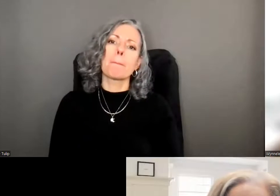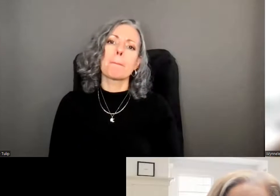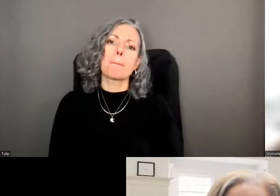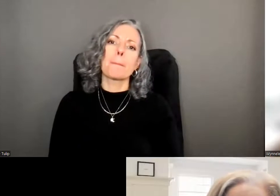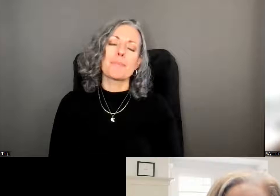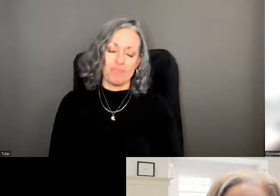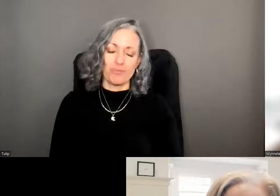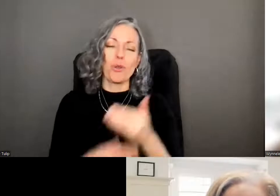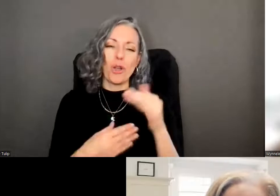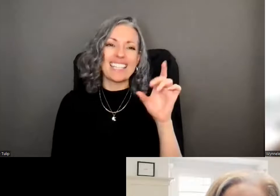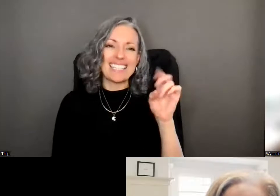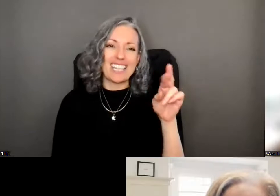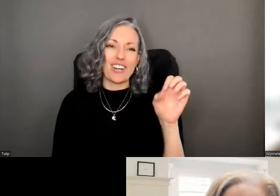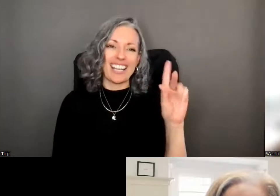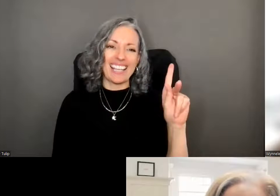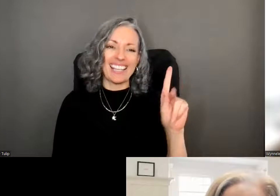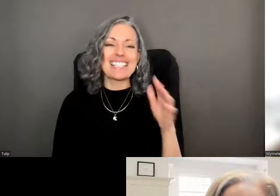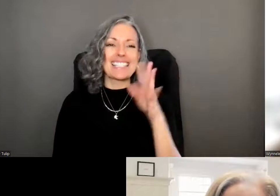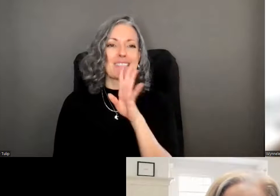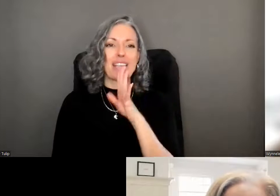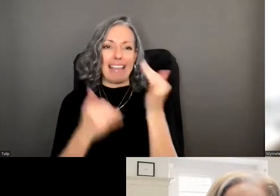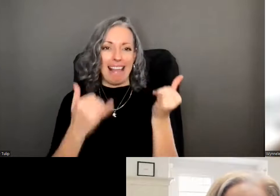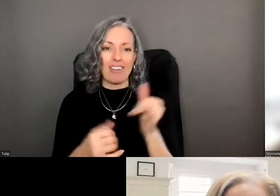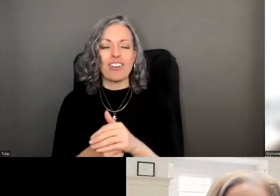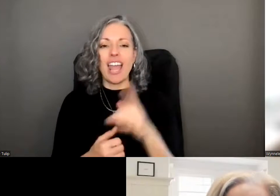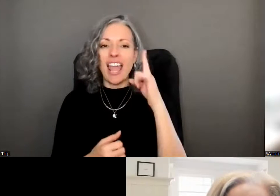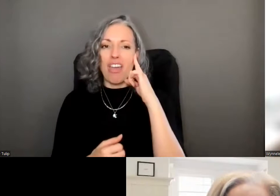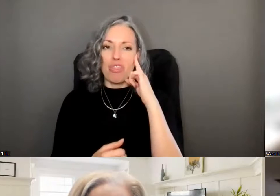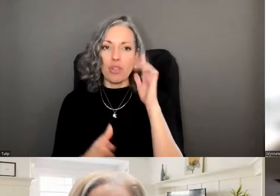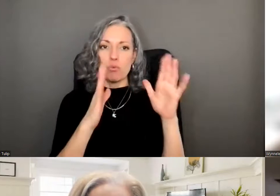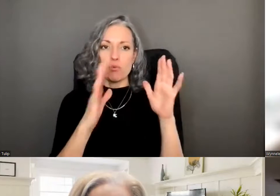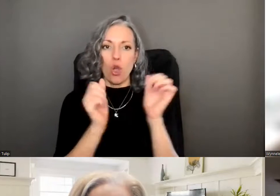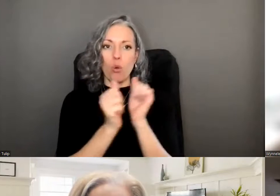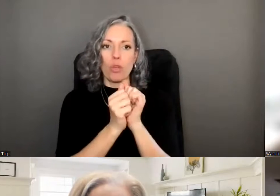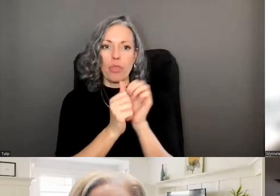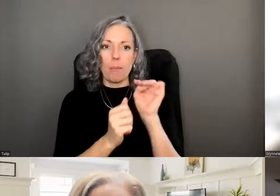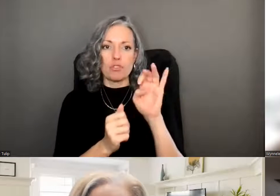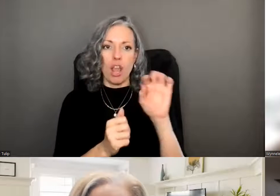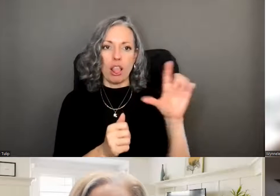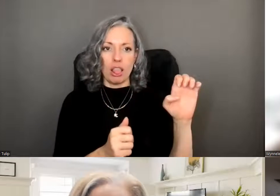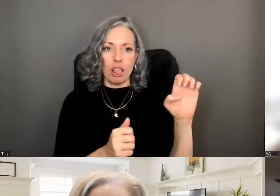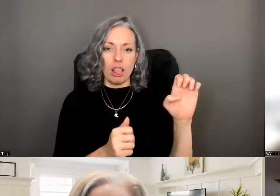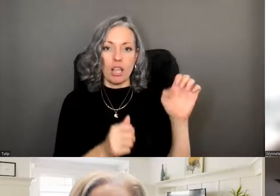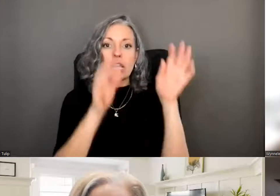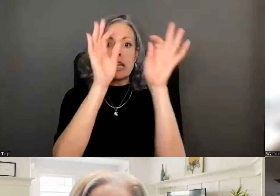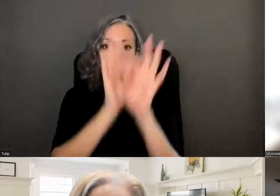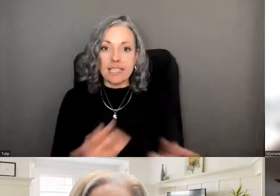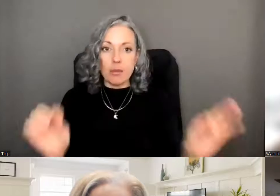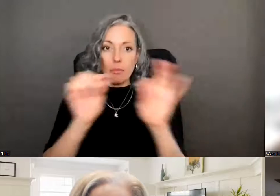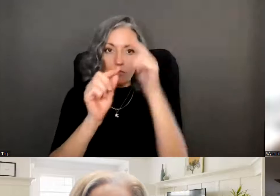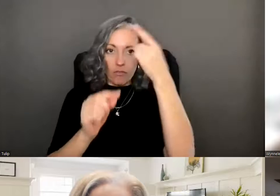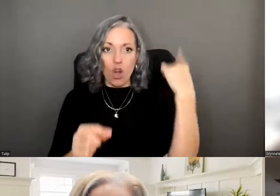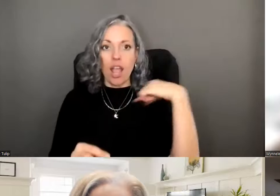Go ahead, Derek. I think when we talk to Michelle, it's important for us to